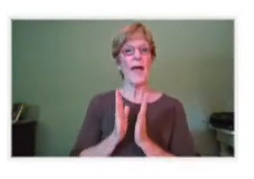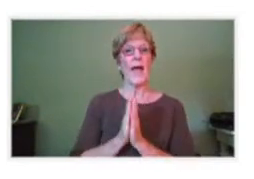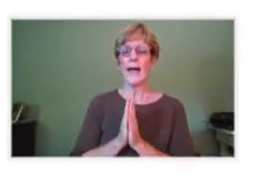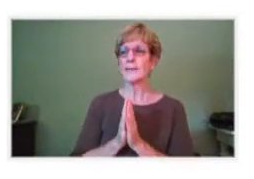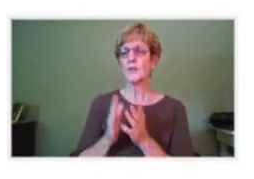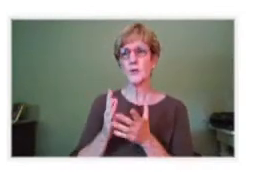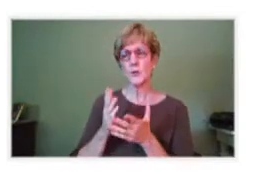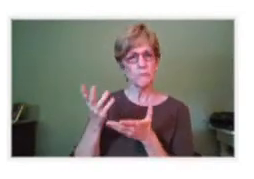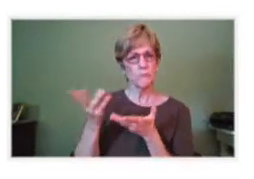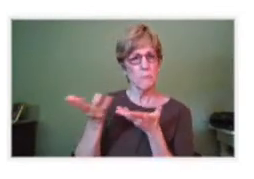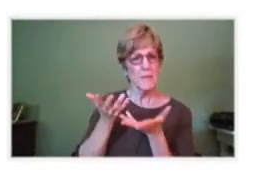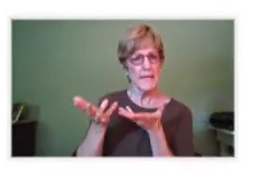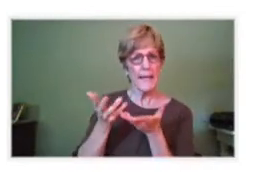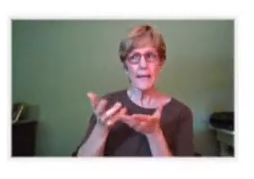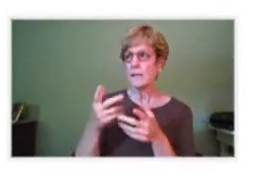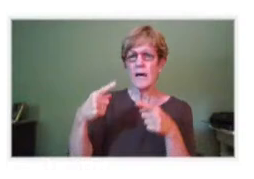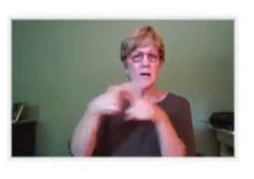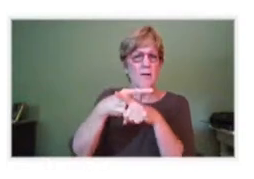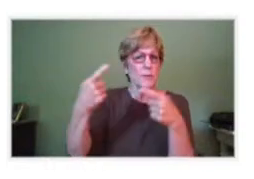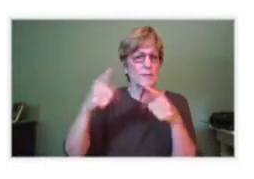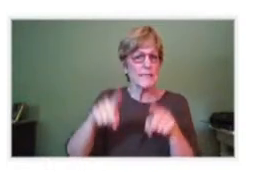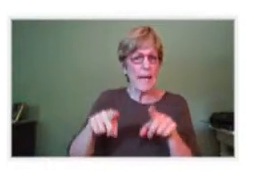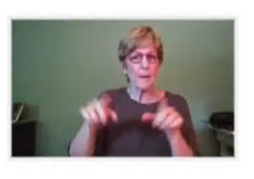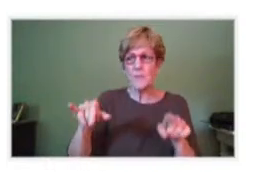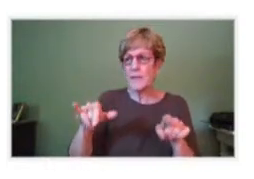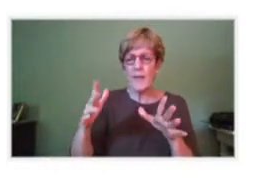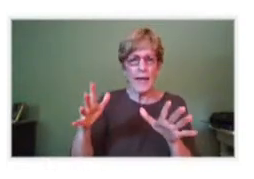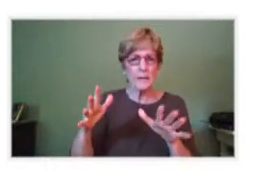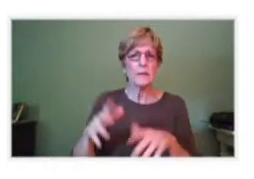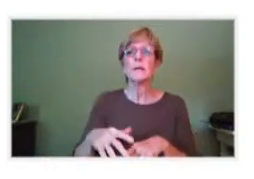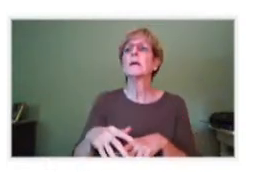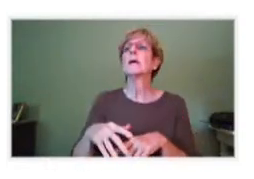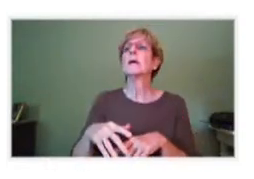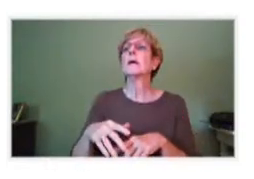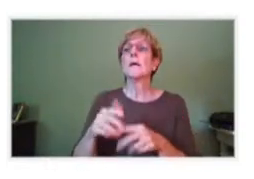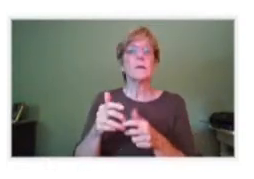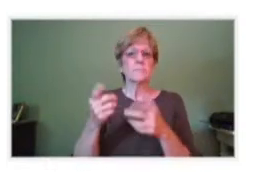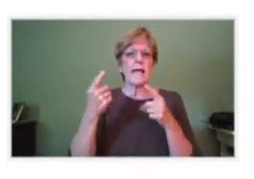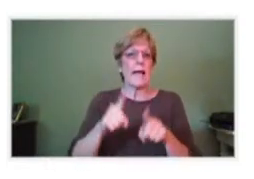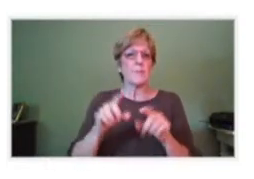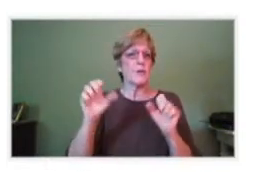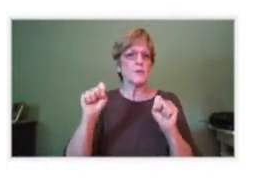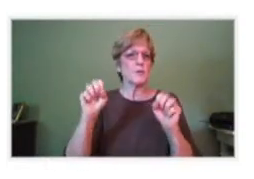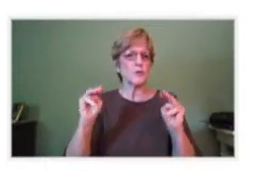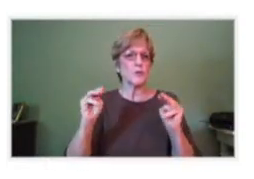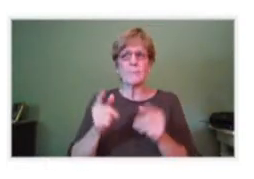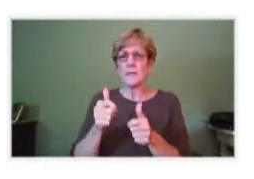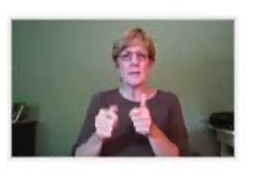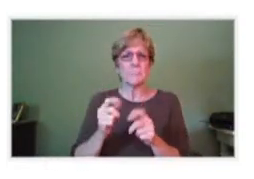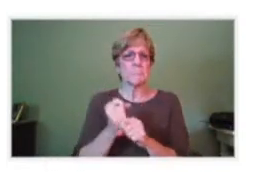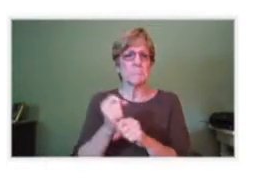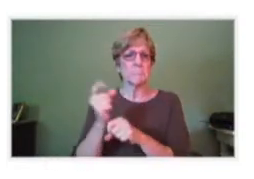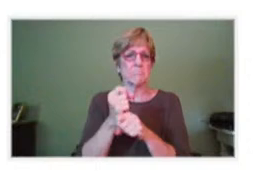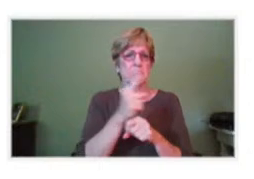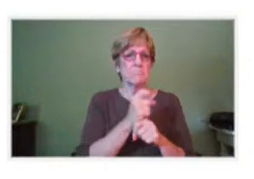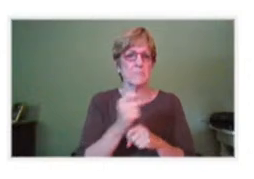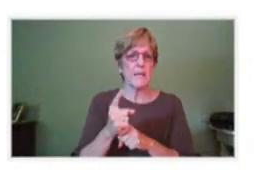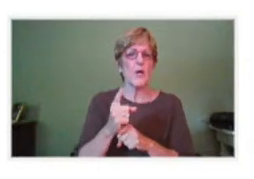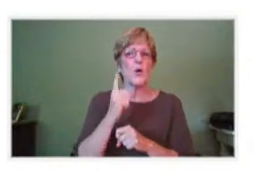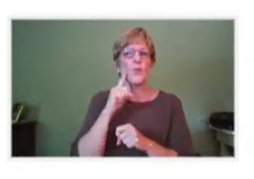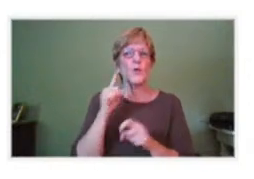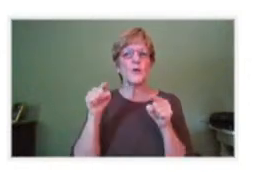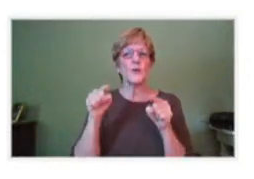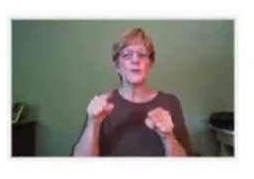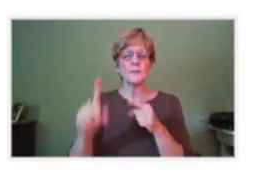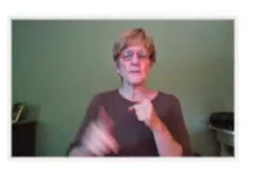a conflict that was occurring that day related to a gun and social media. And so we knew that moment that this was the right course of action to take